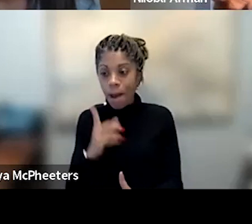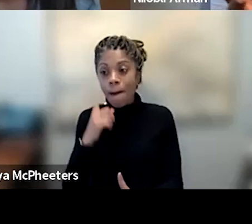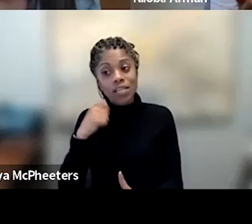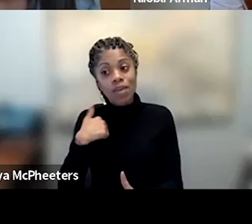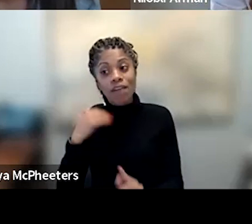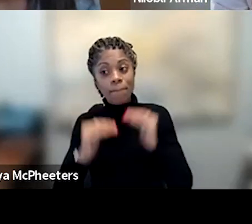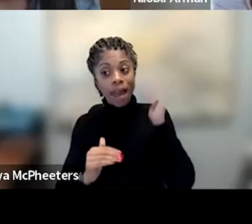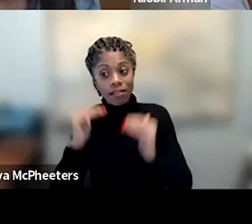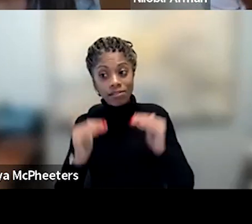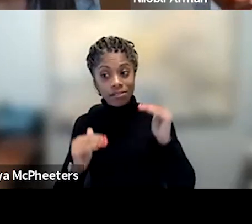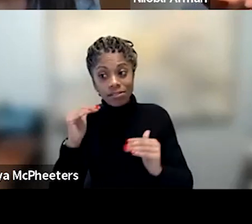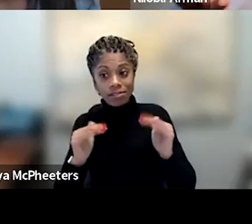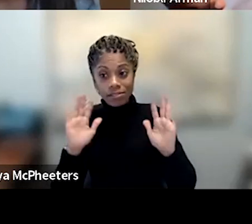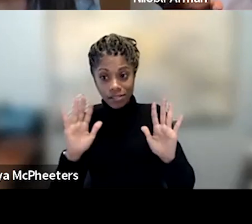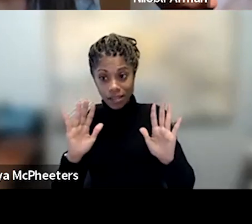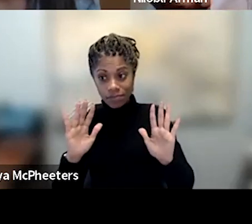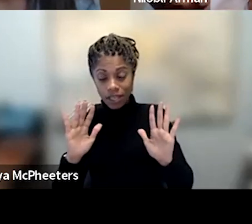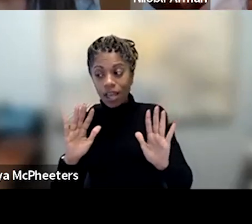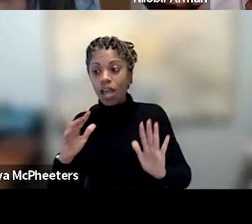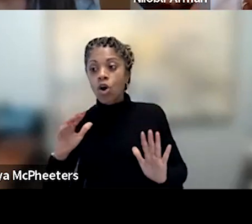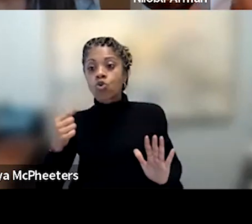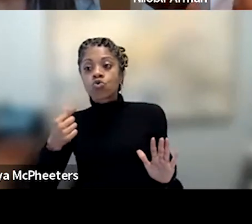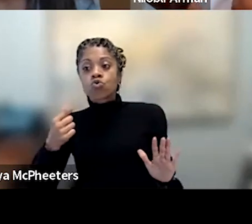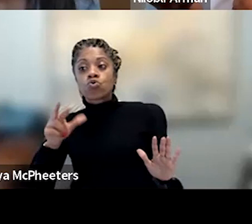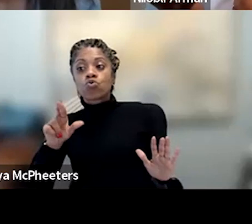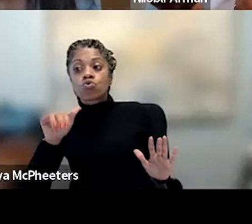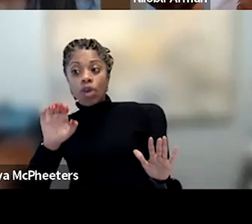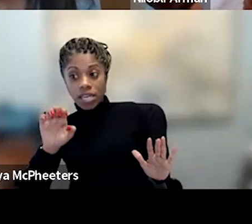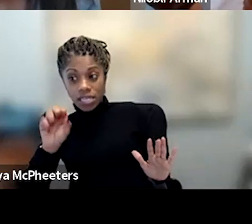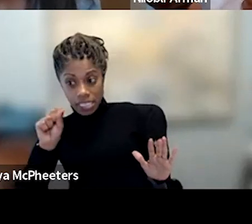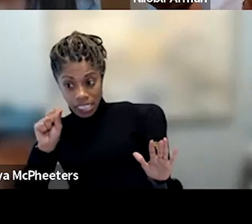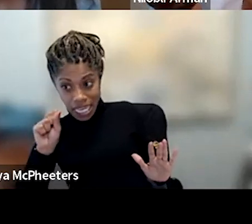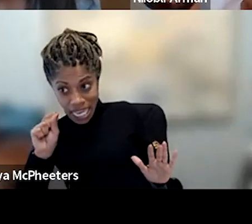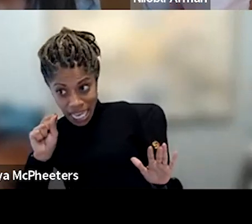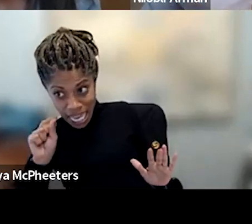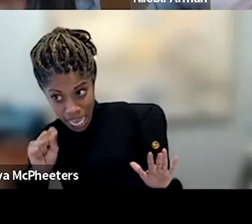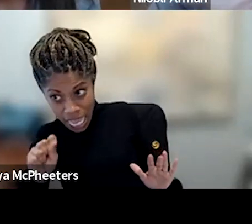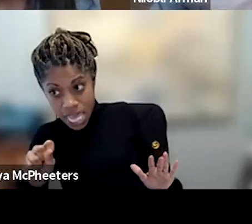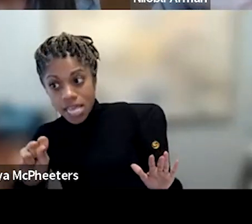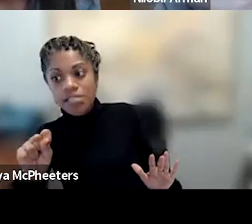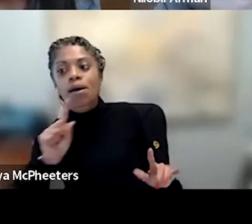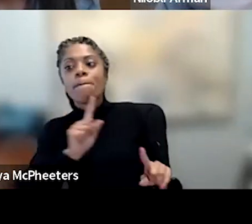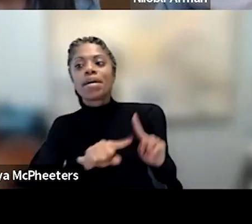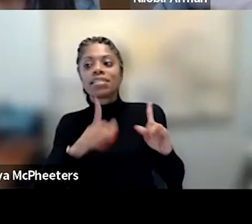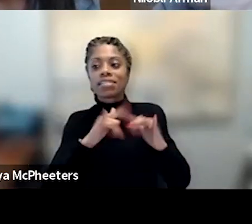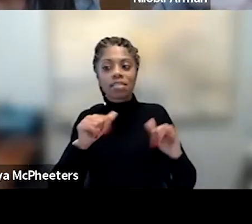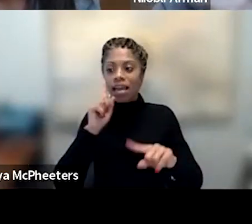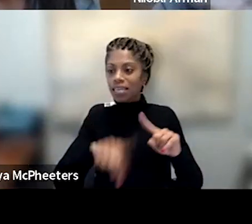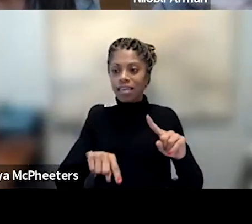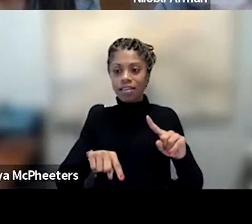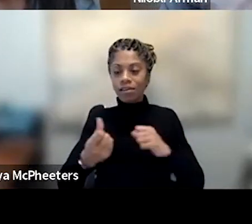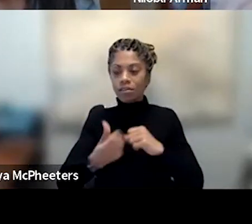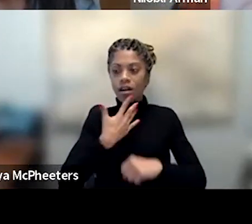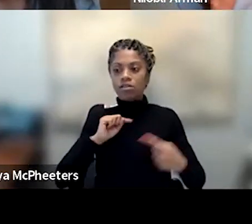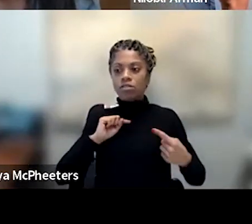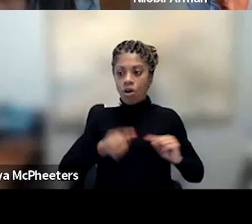is extending grace, but then also making sure that we don't cause harm to ourselves. Yeah. Because we know doing this work in institutions, we can be